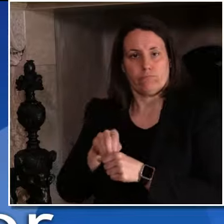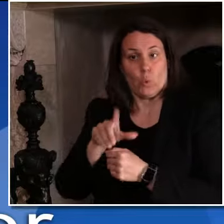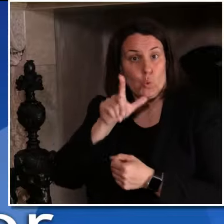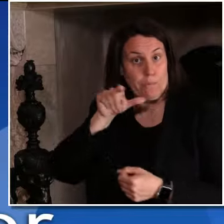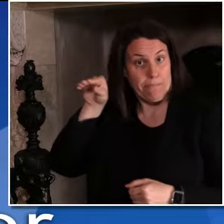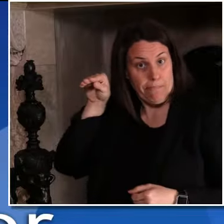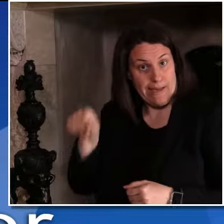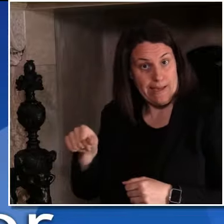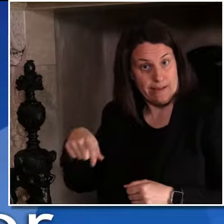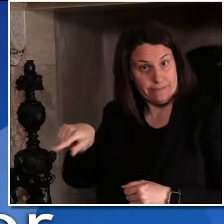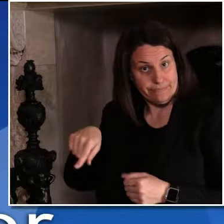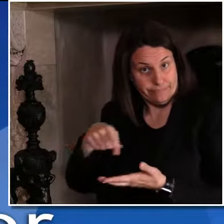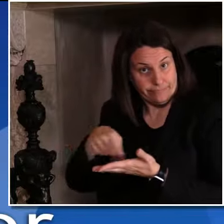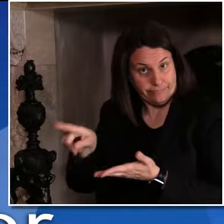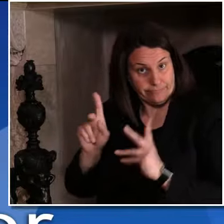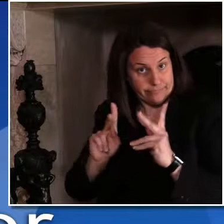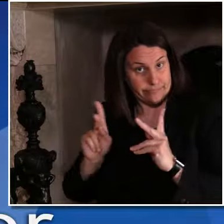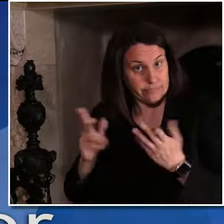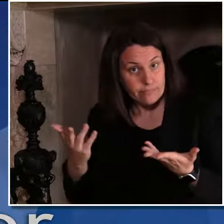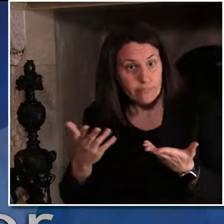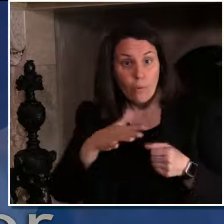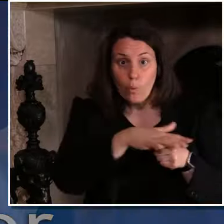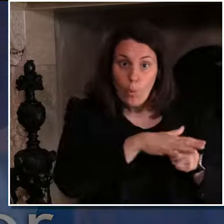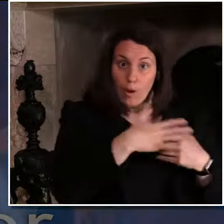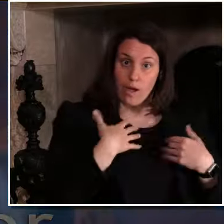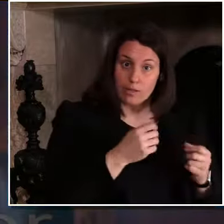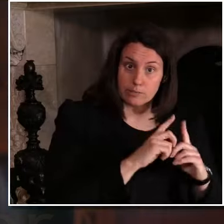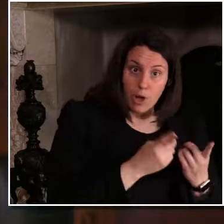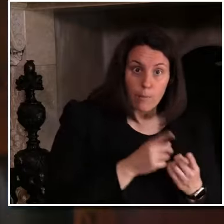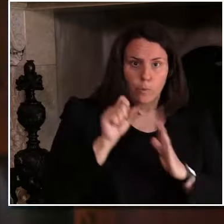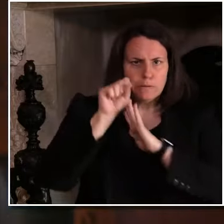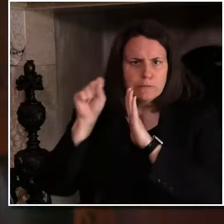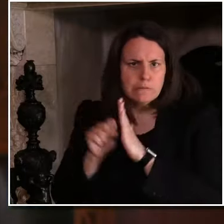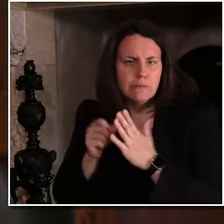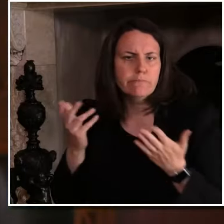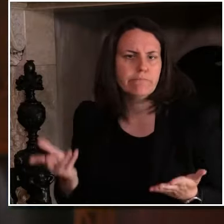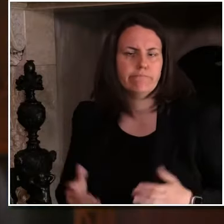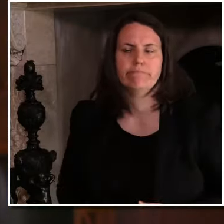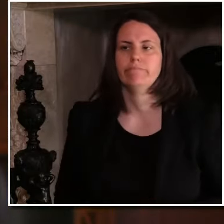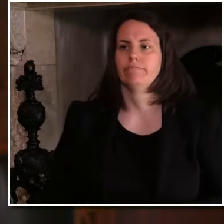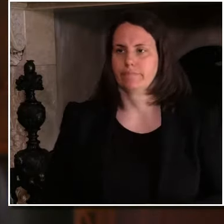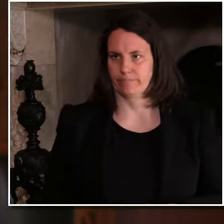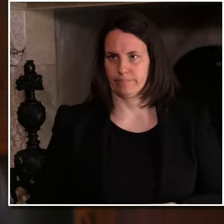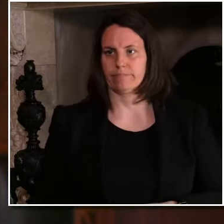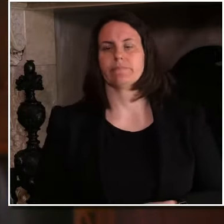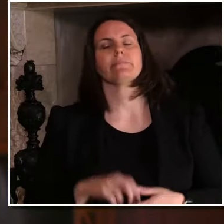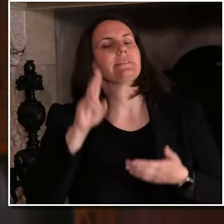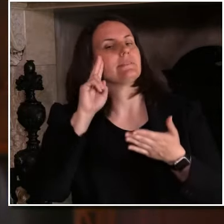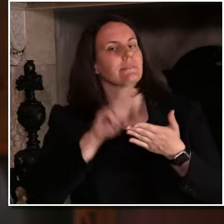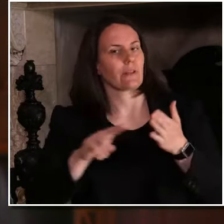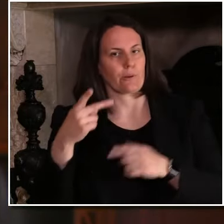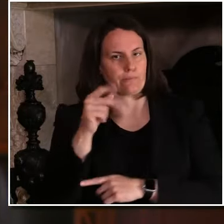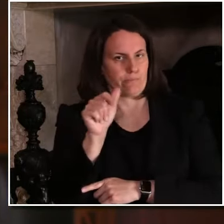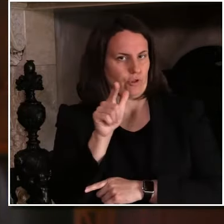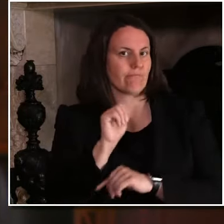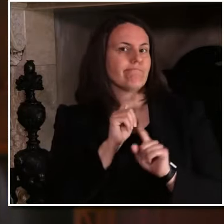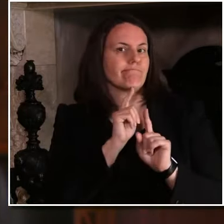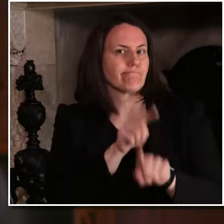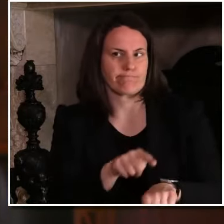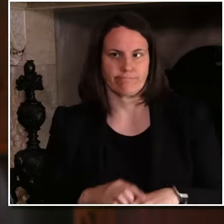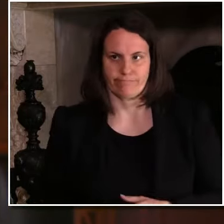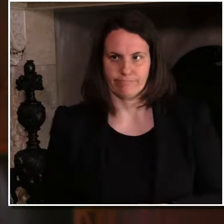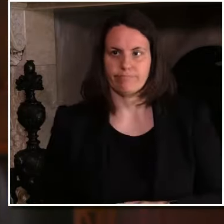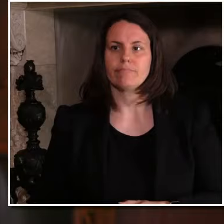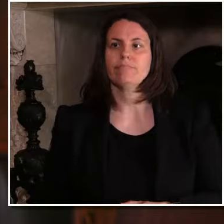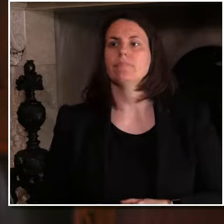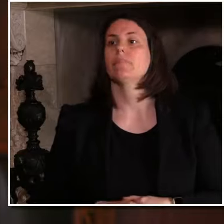ever-increasing position? Mm-hmm. So we have put into circulation just about 150 contact